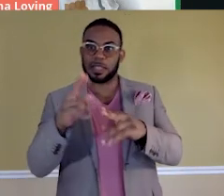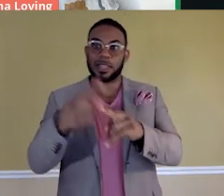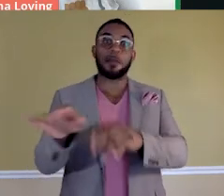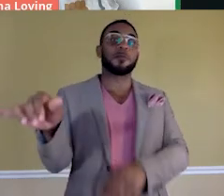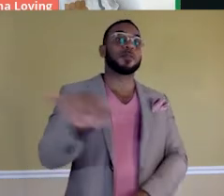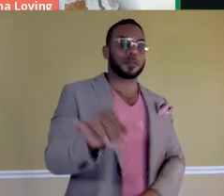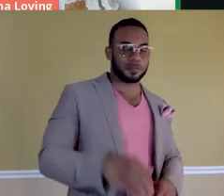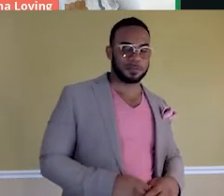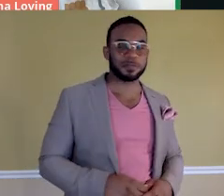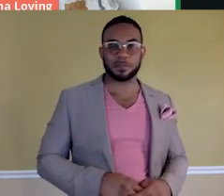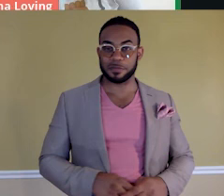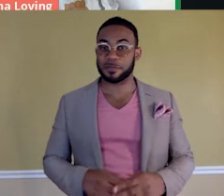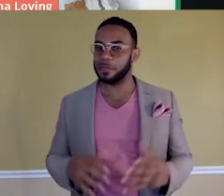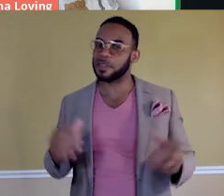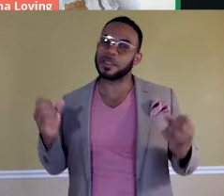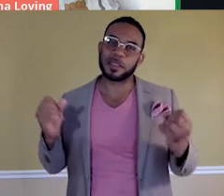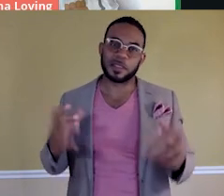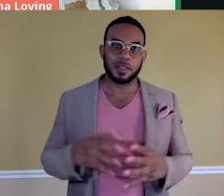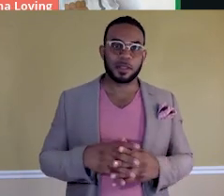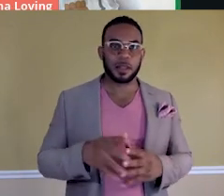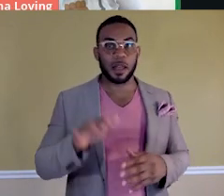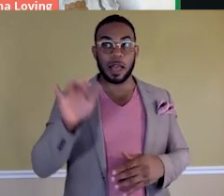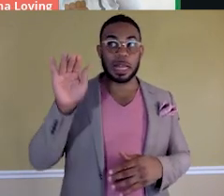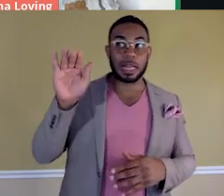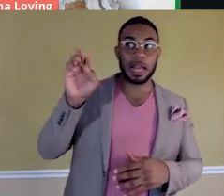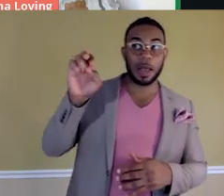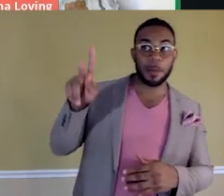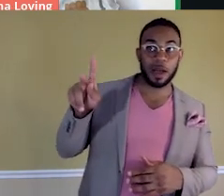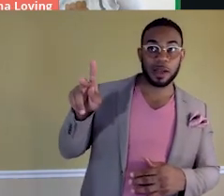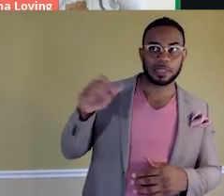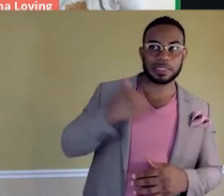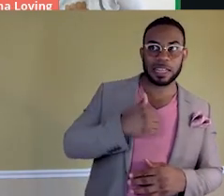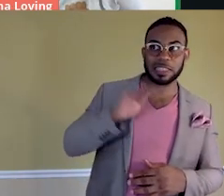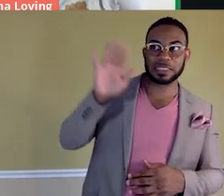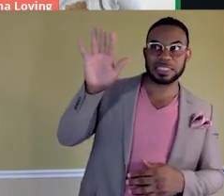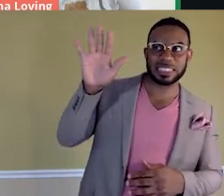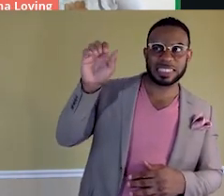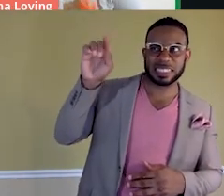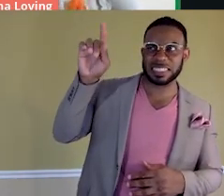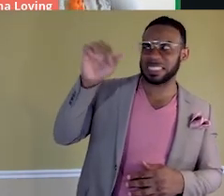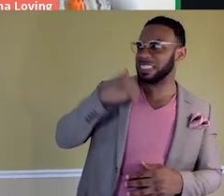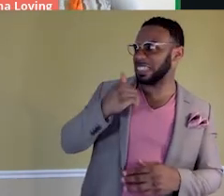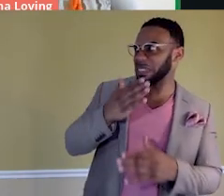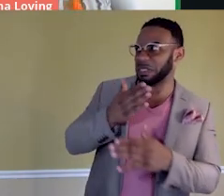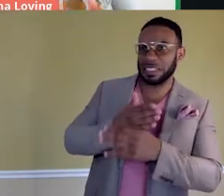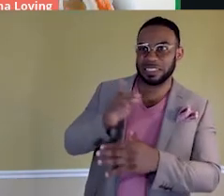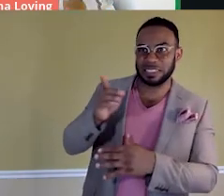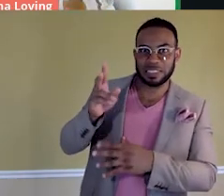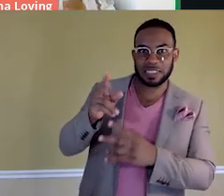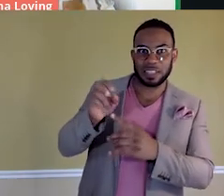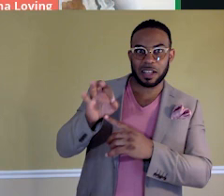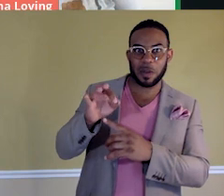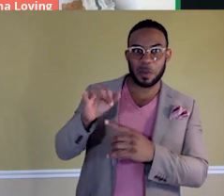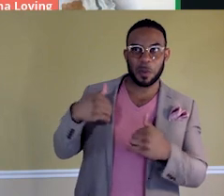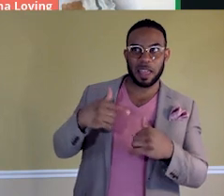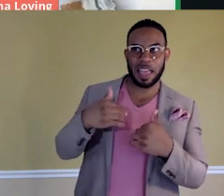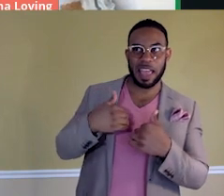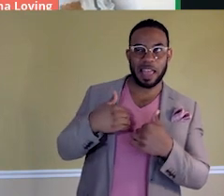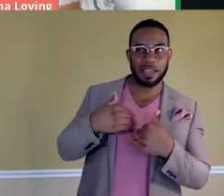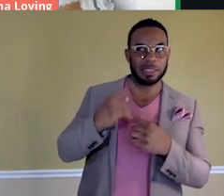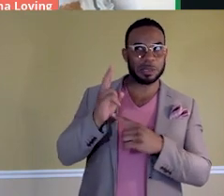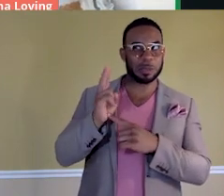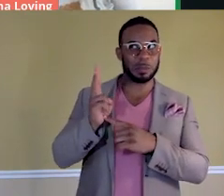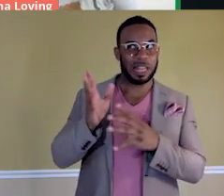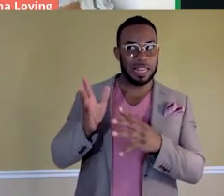too. There's so many there. Hey, Mark. Yeah. Sorry to cut you off, but we have just